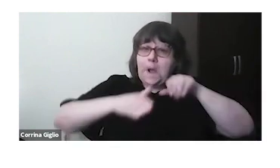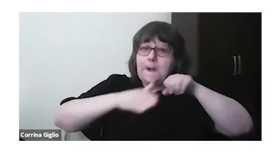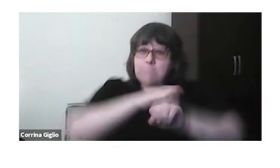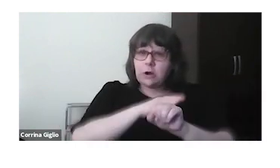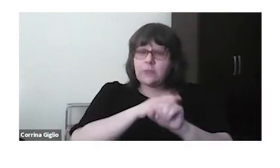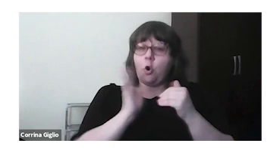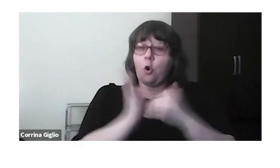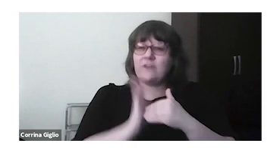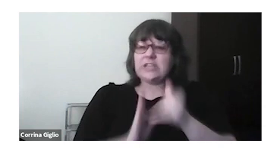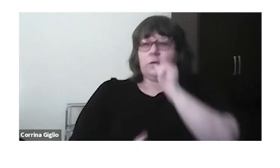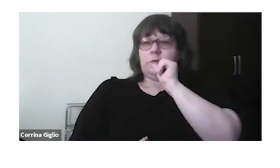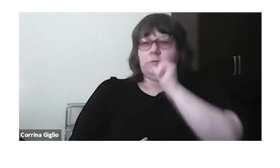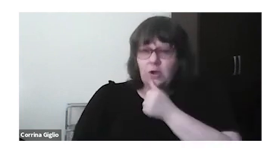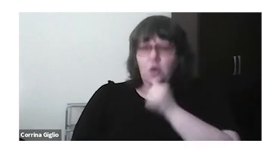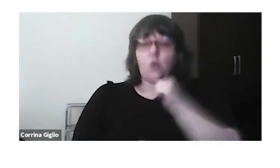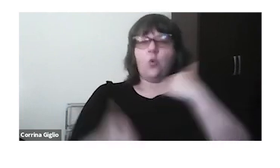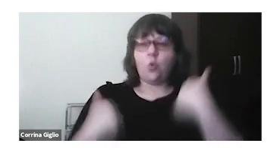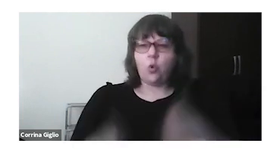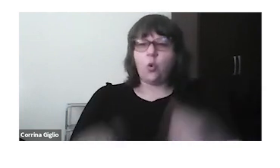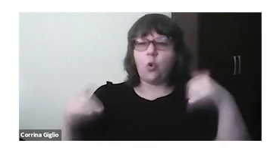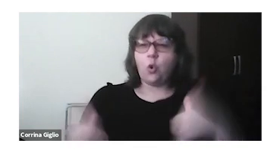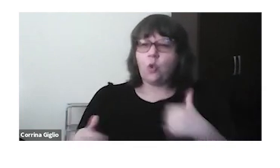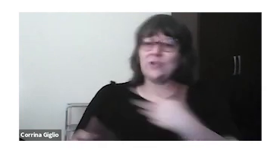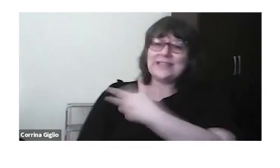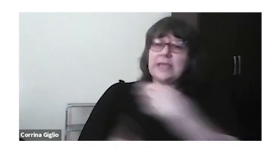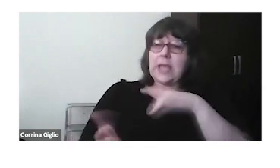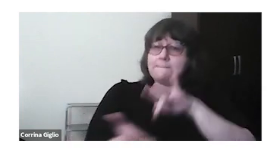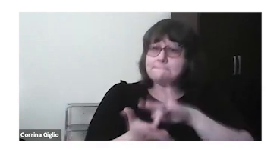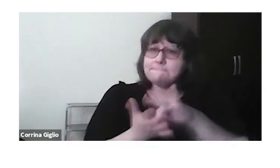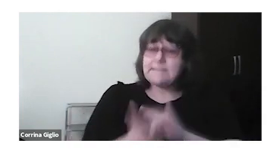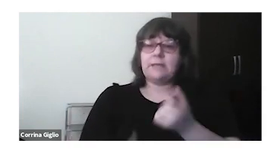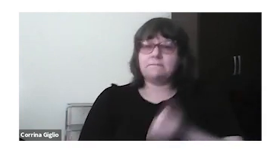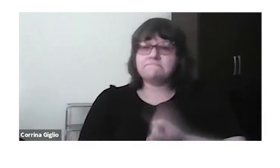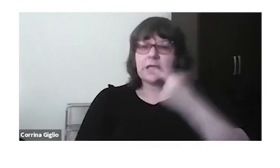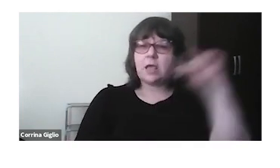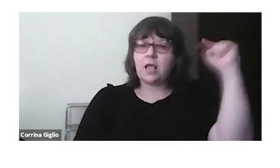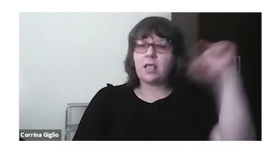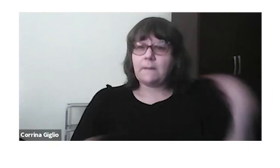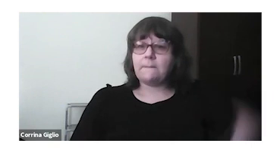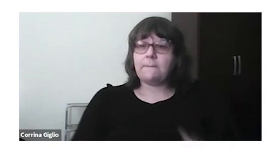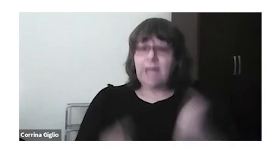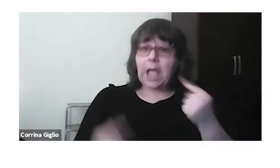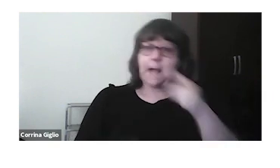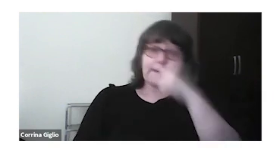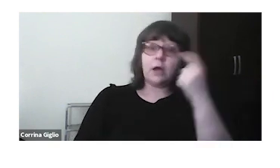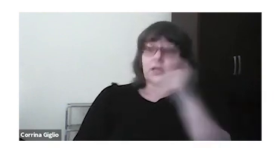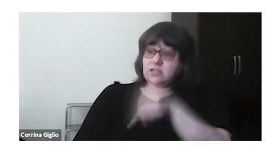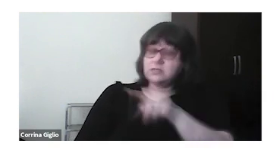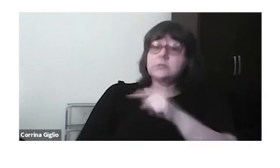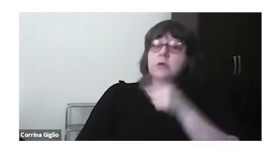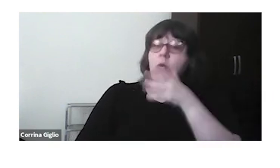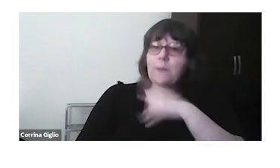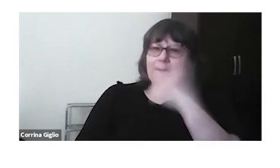often have to struggle to get pain medication because doctors assume that Black women can handle pain more than white